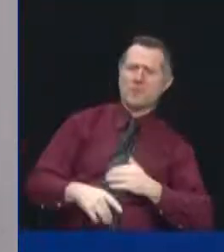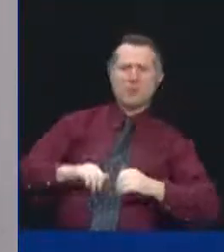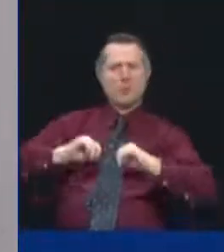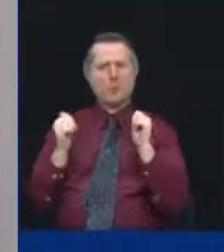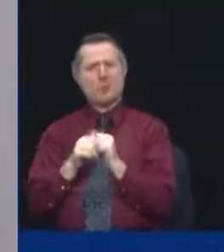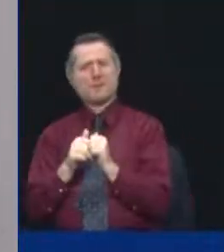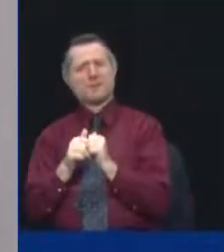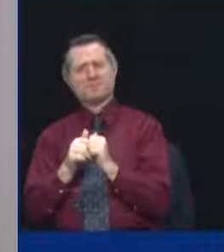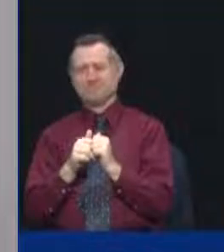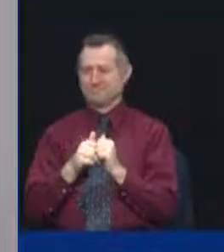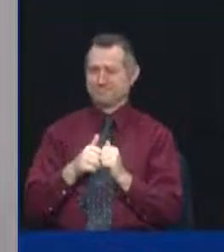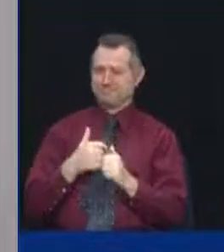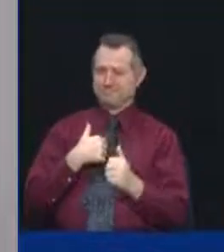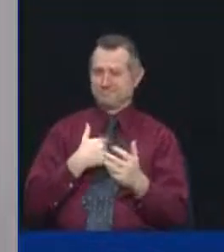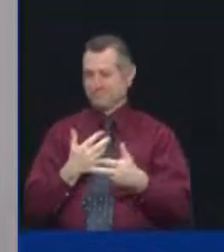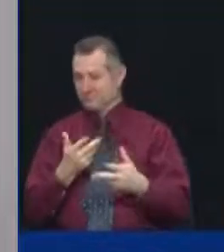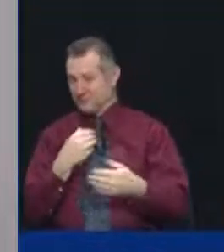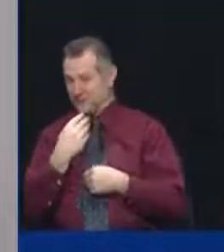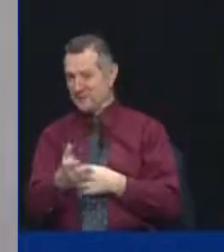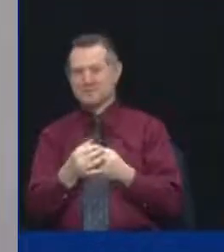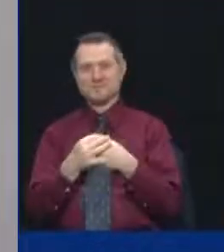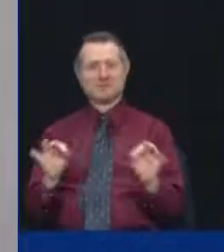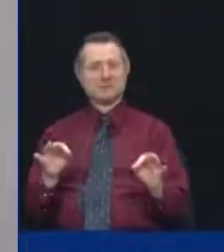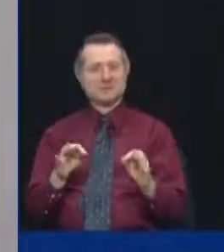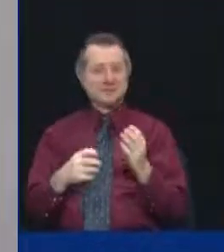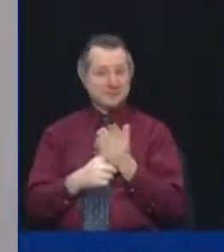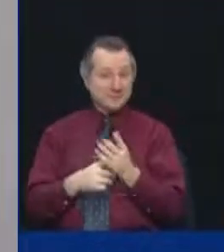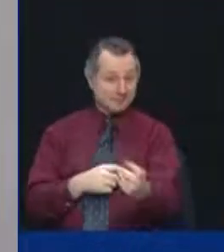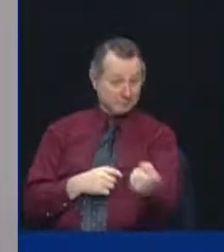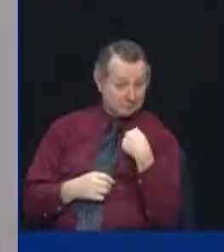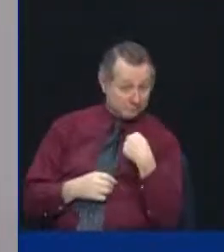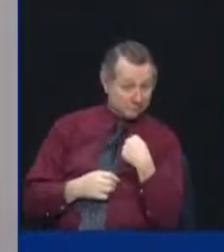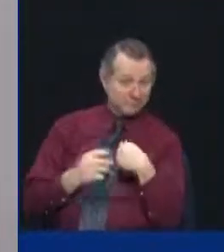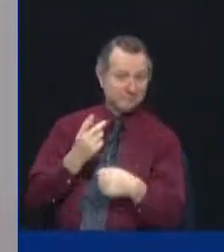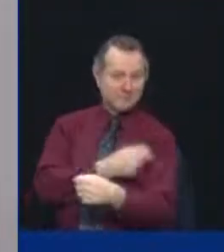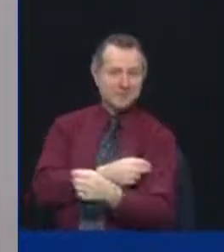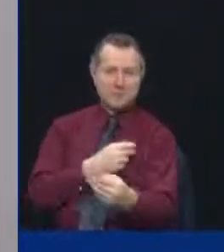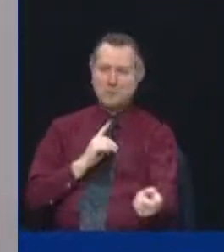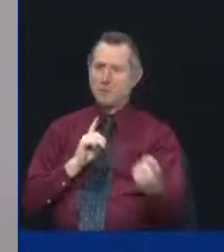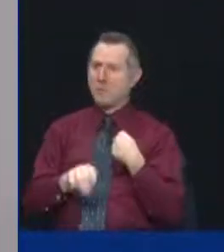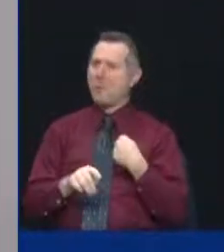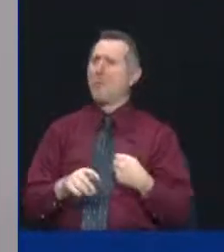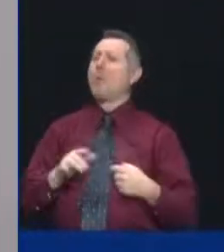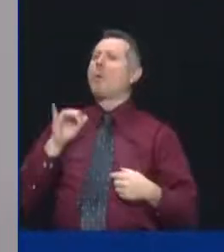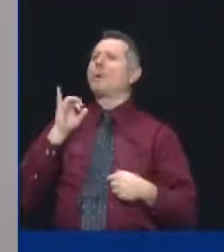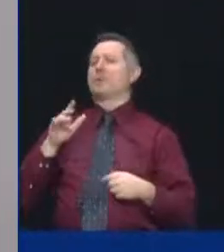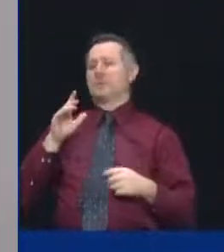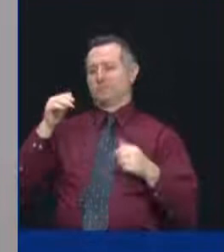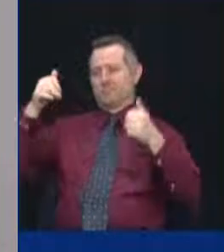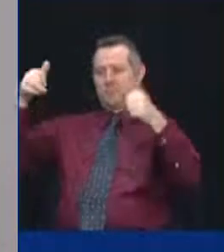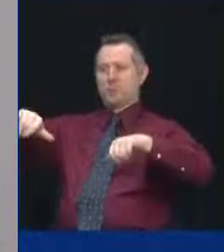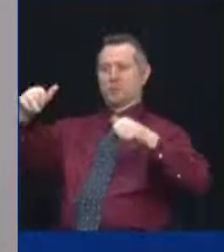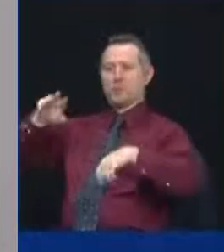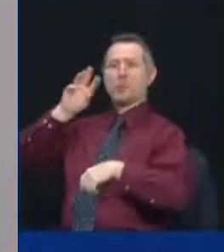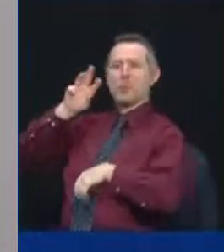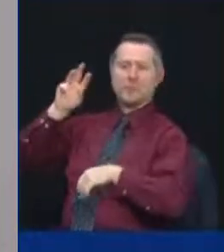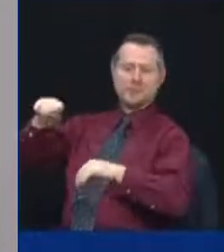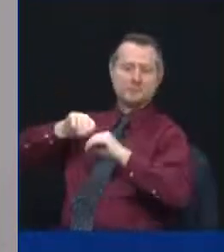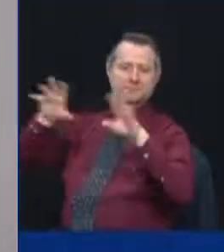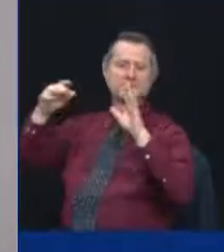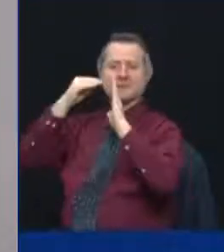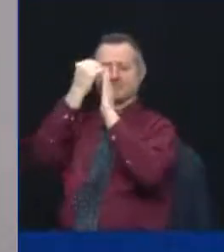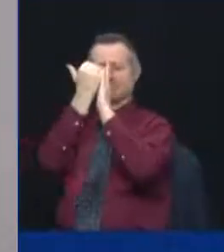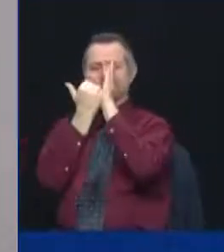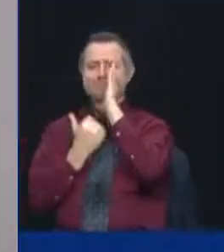providing free tickets to fans. We'll put it all out on our website, how it's going to work.